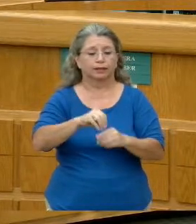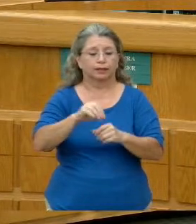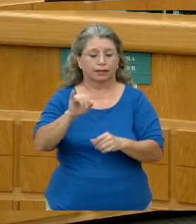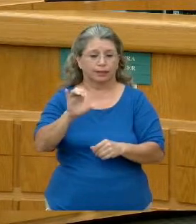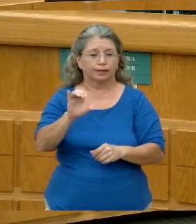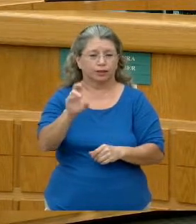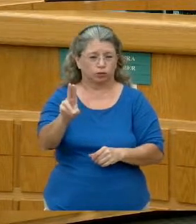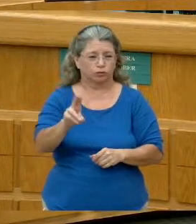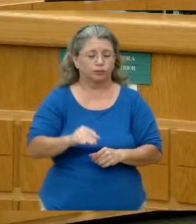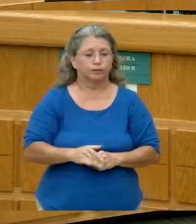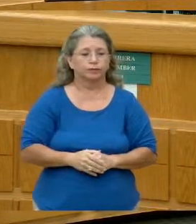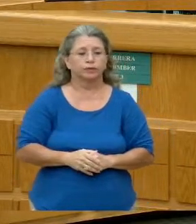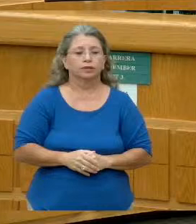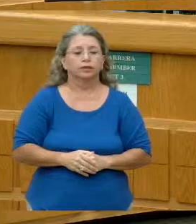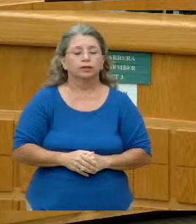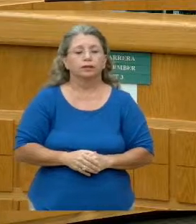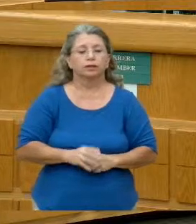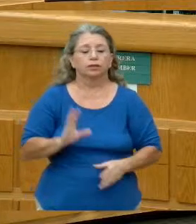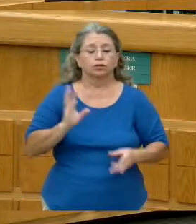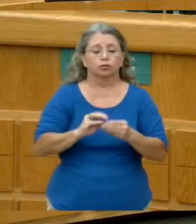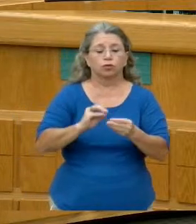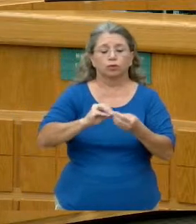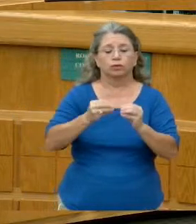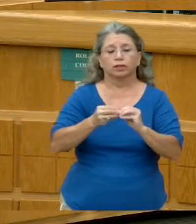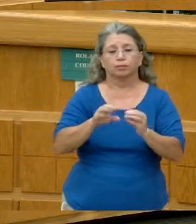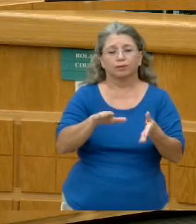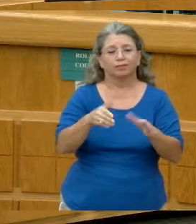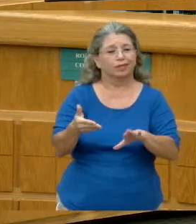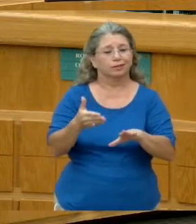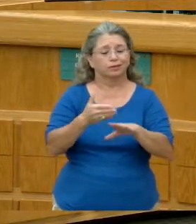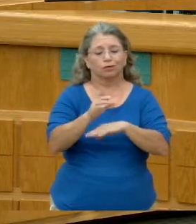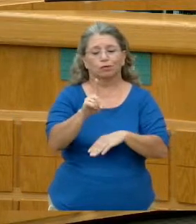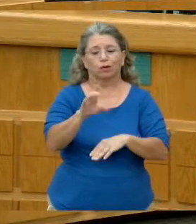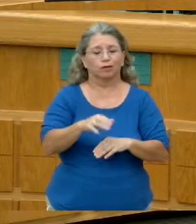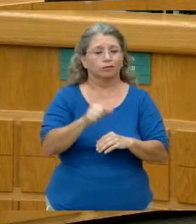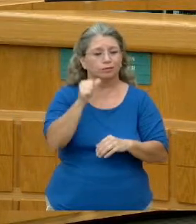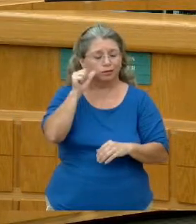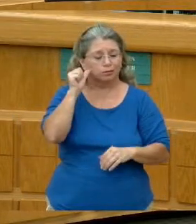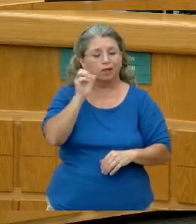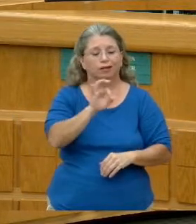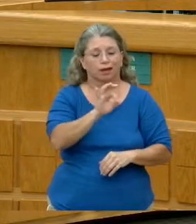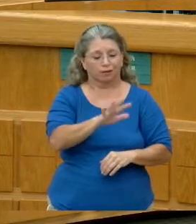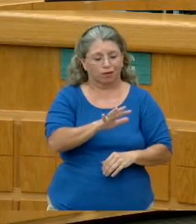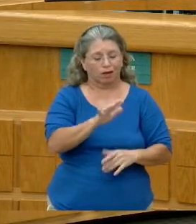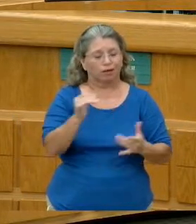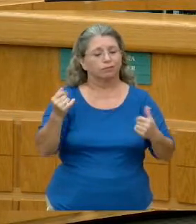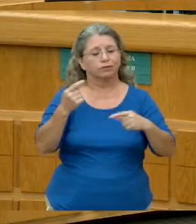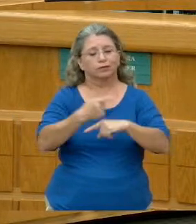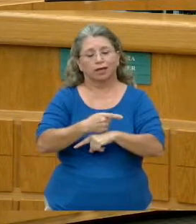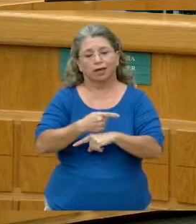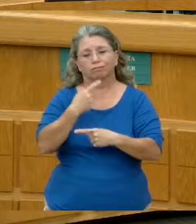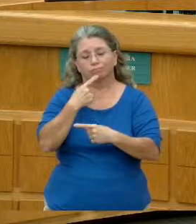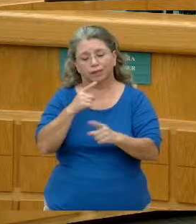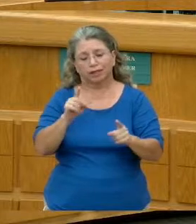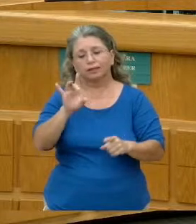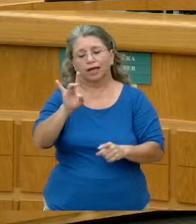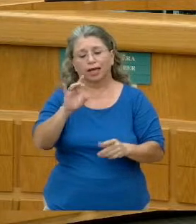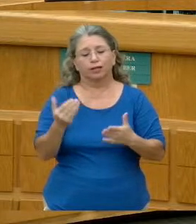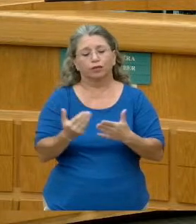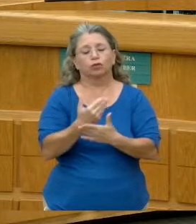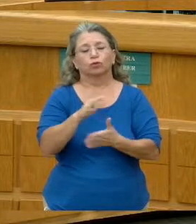And then our number of deaths is at over the 100 mark now. We were at 95 yesterday, and today we're announcing 8 new